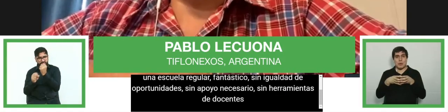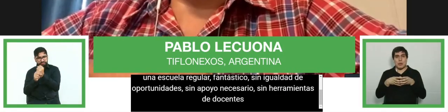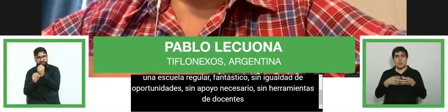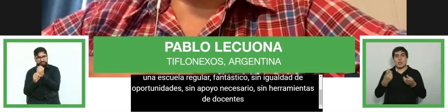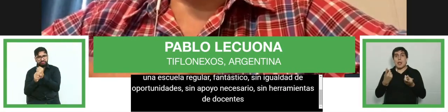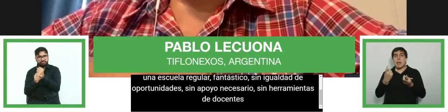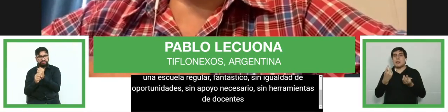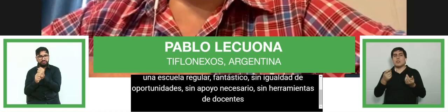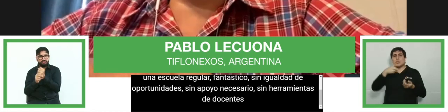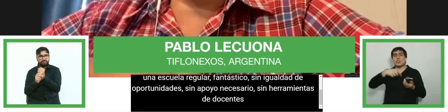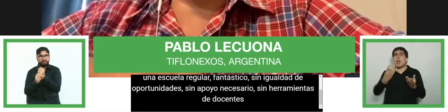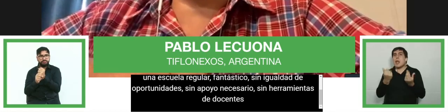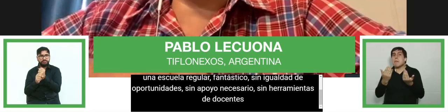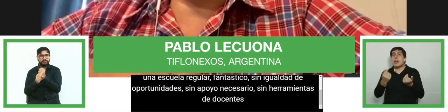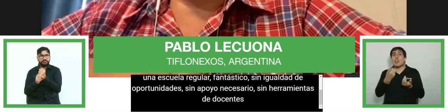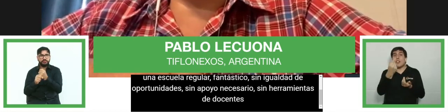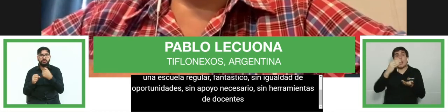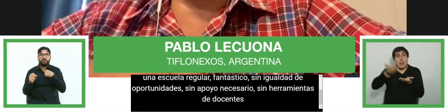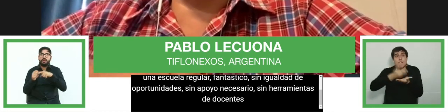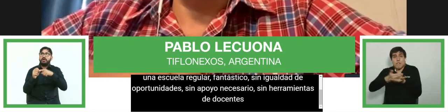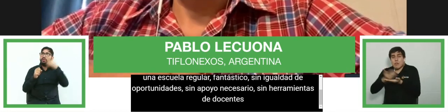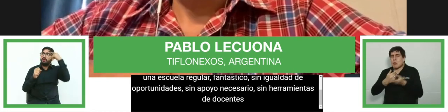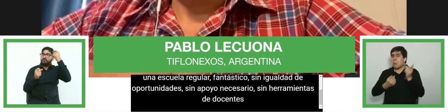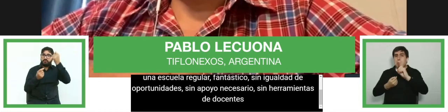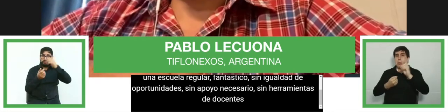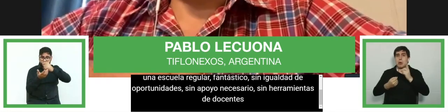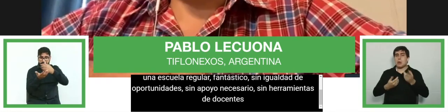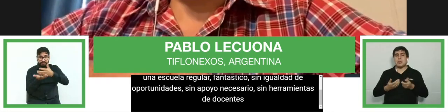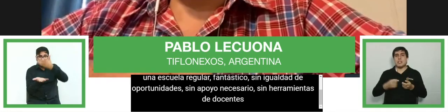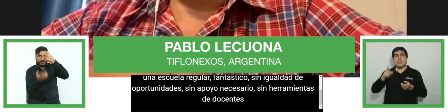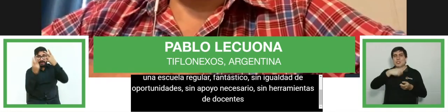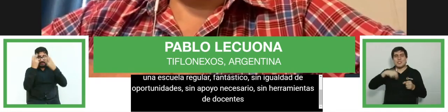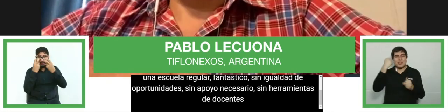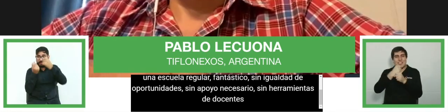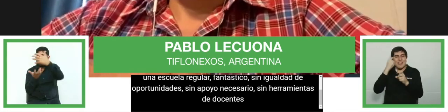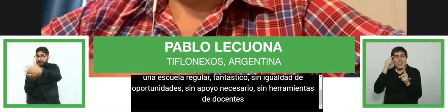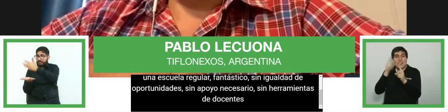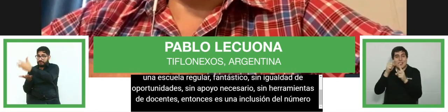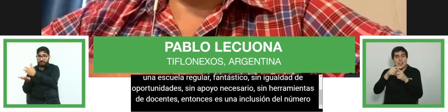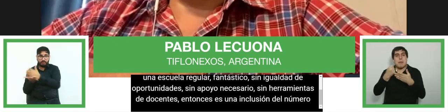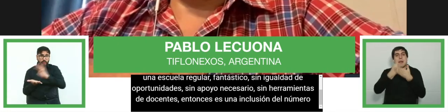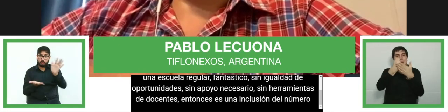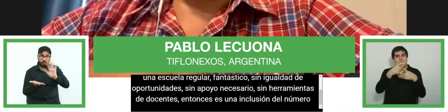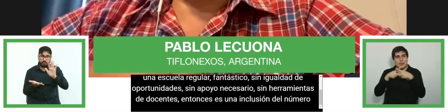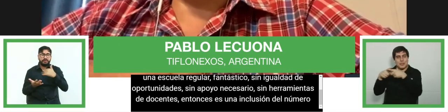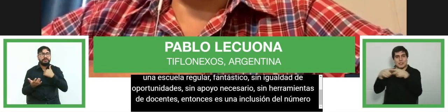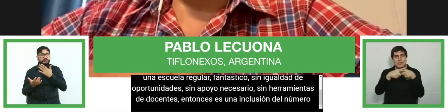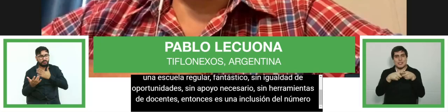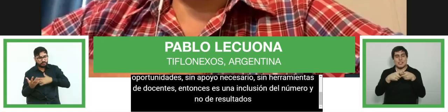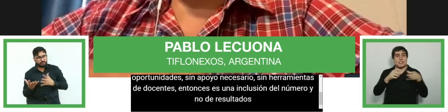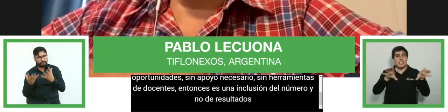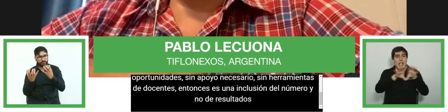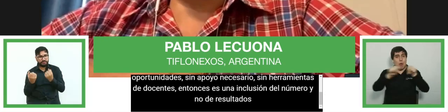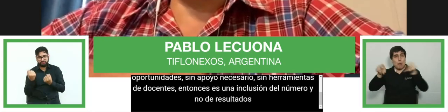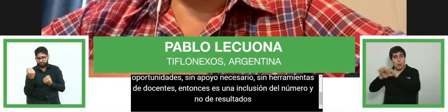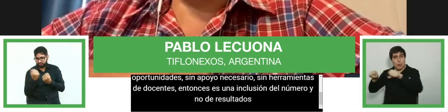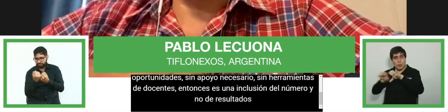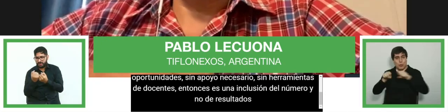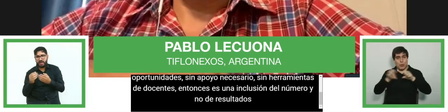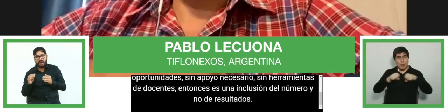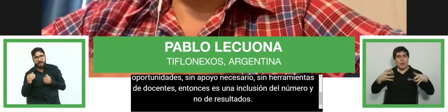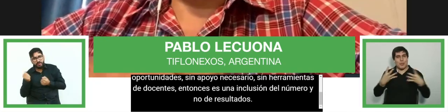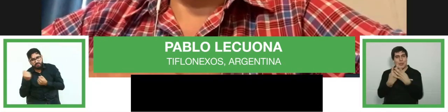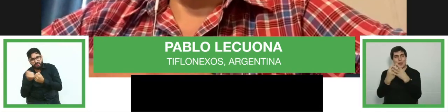organization, has focused on generating the strategies, mechanisms, and networks so as